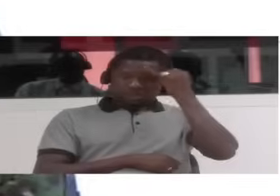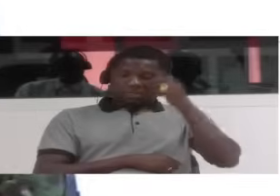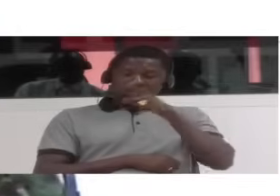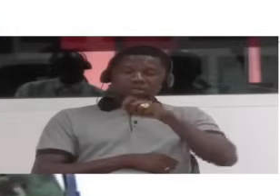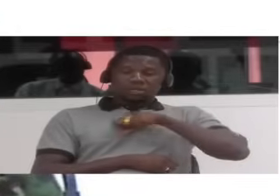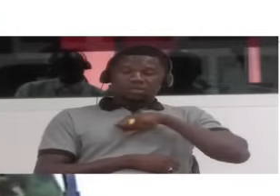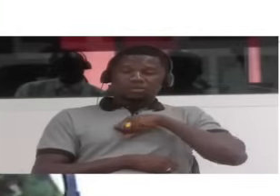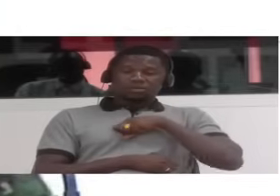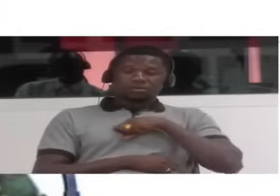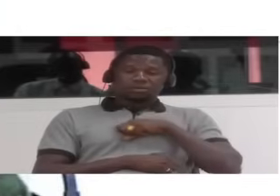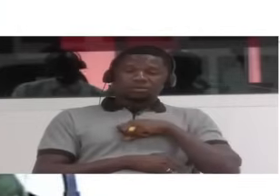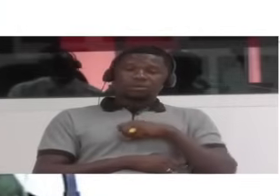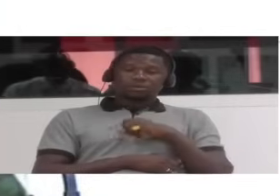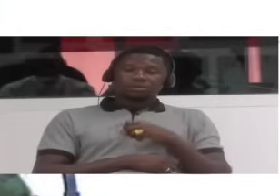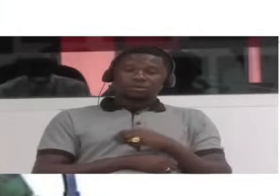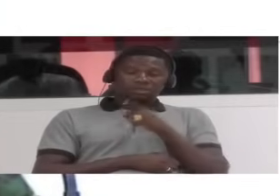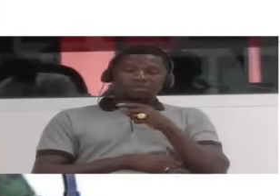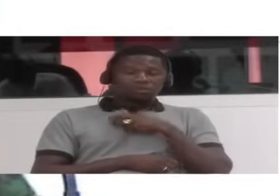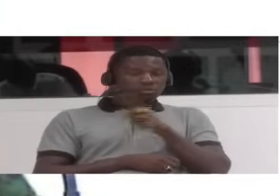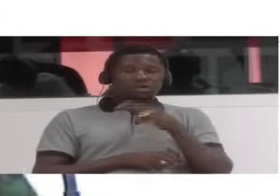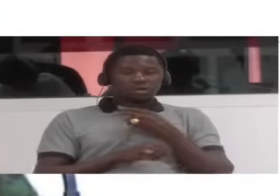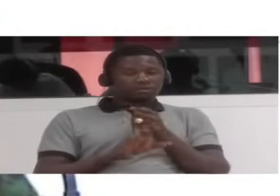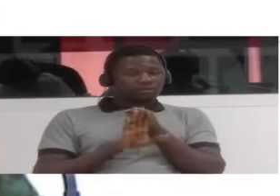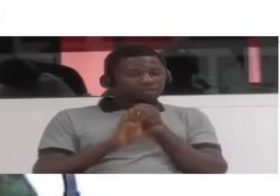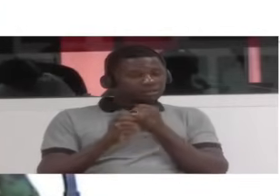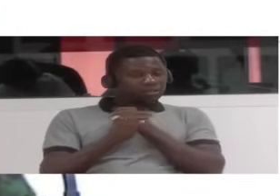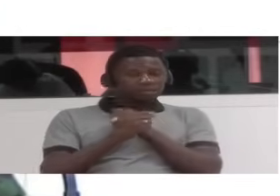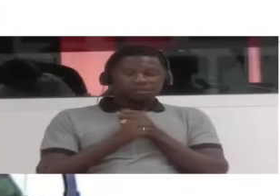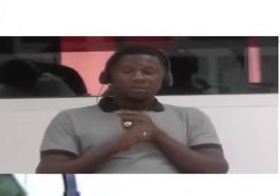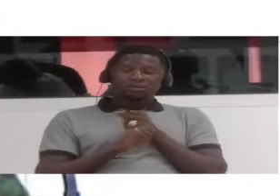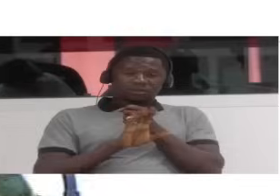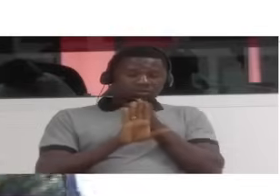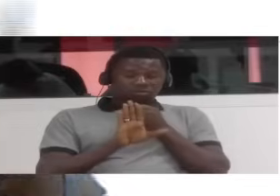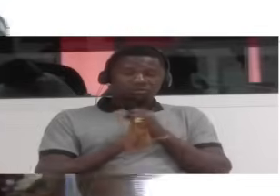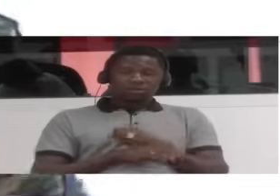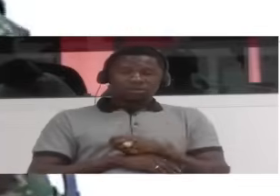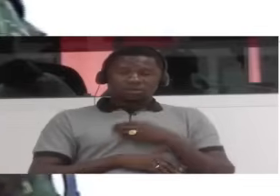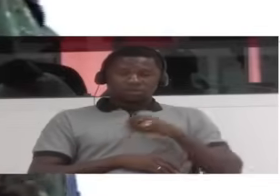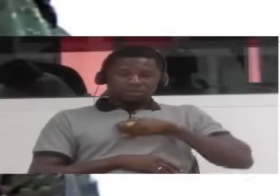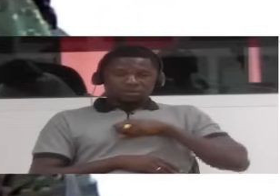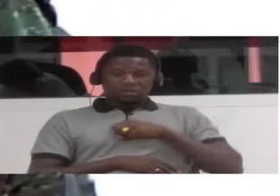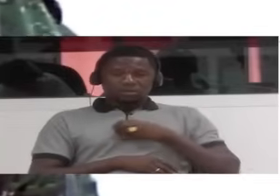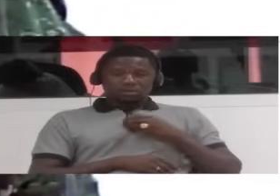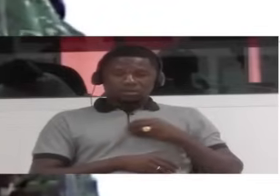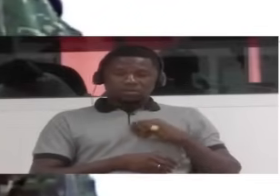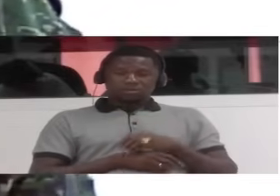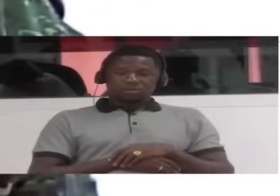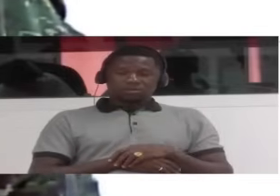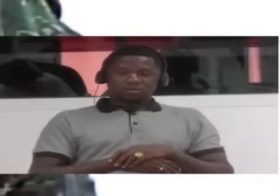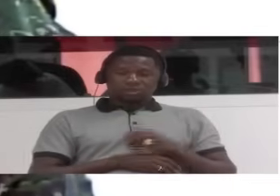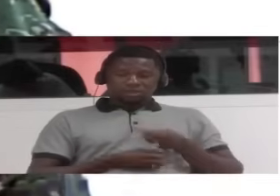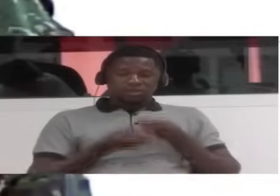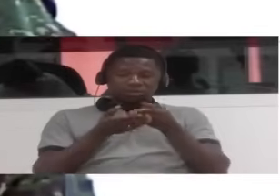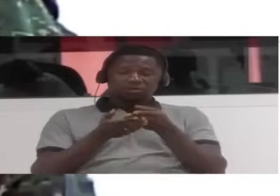Tony Catoni is gone, but he will not be secure. According to him, he poisoned Tony Catoni with this